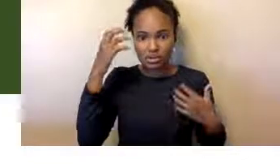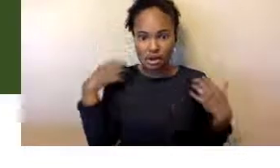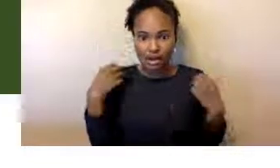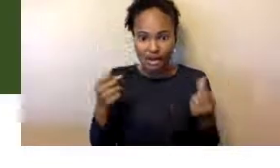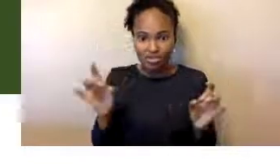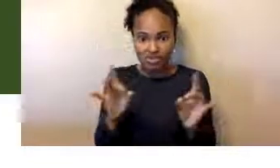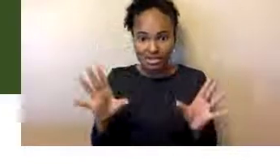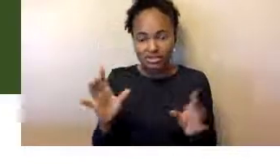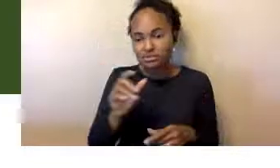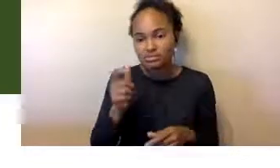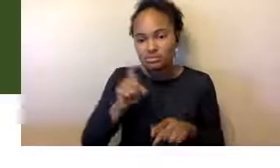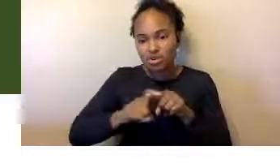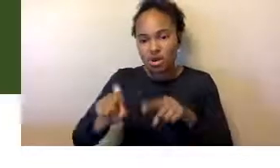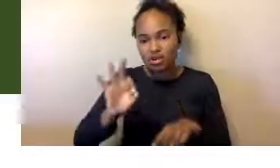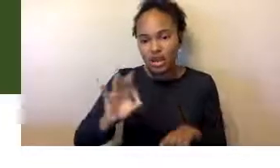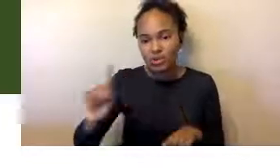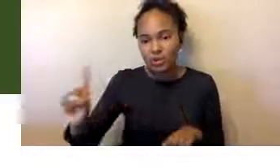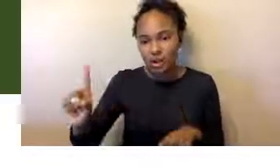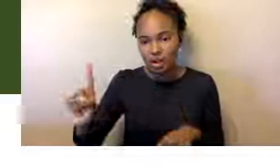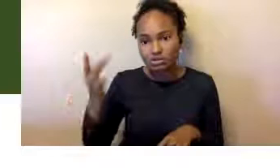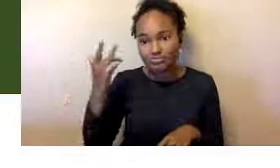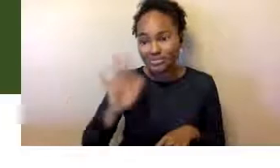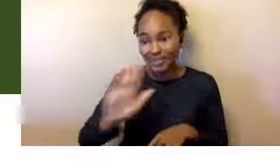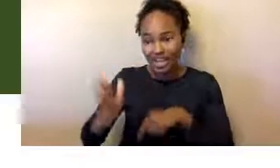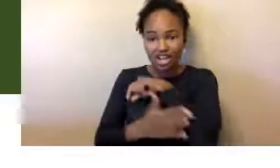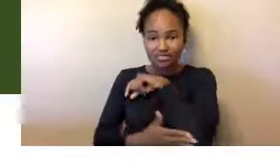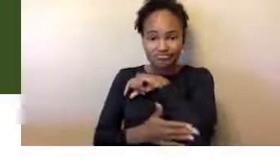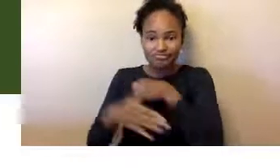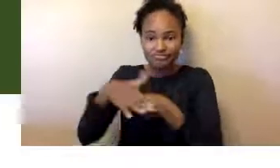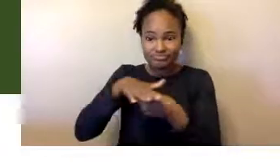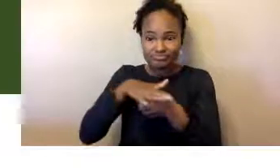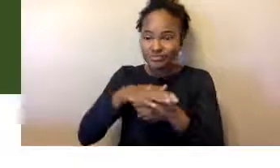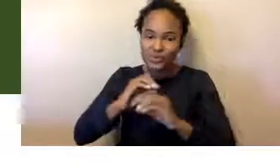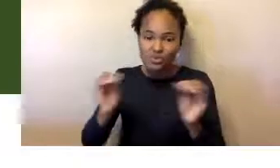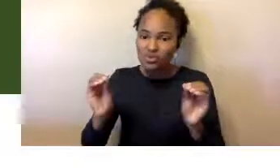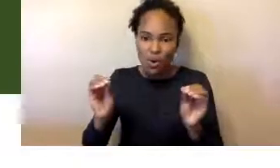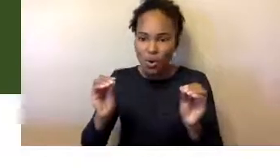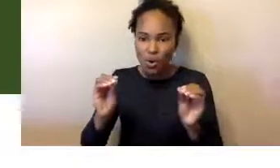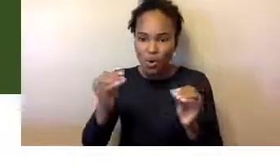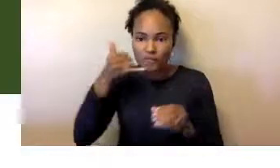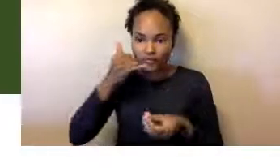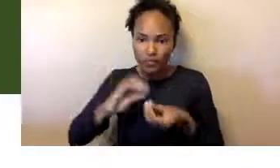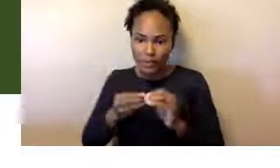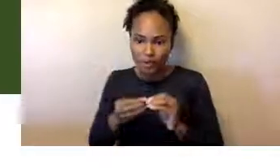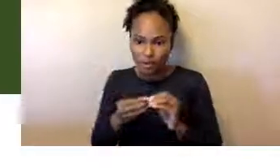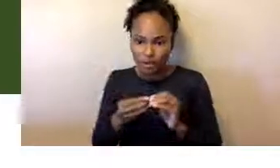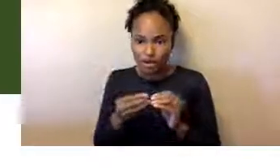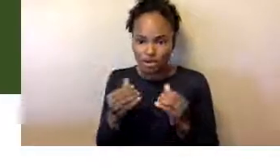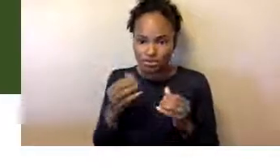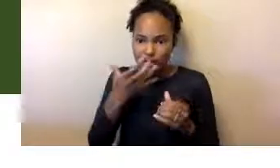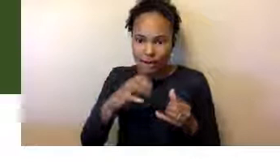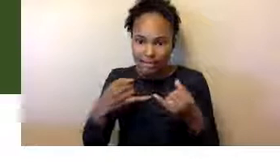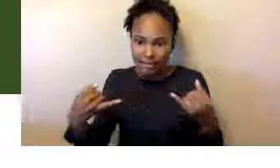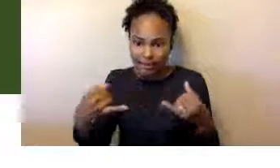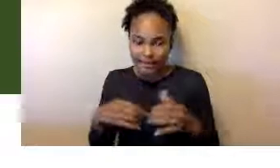jurisdiction where they live does not have a separate mental health crisis line. And even in